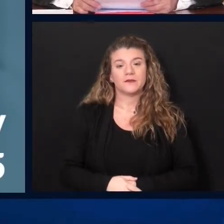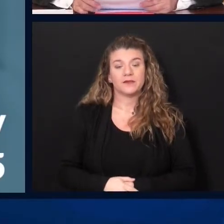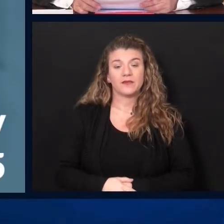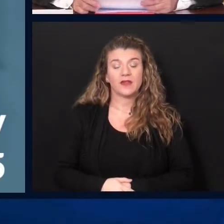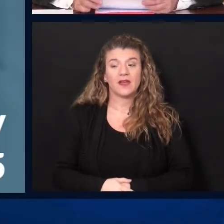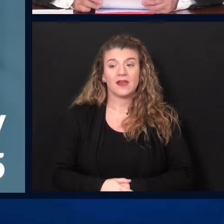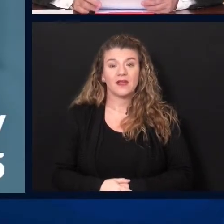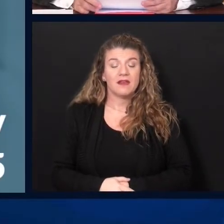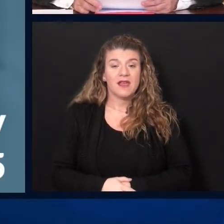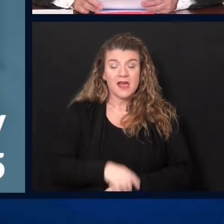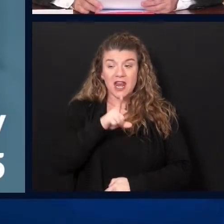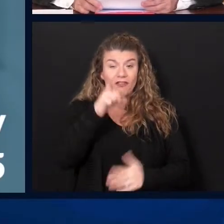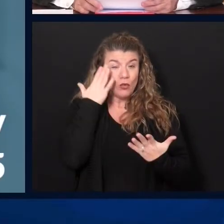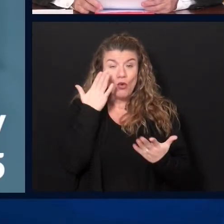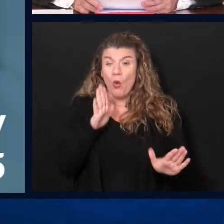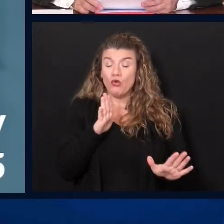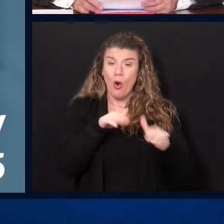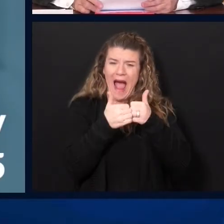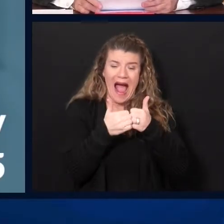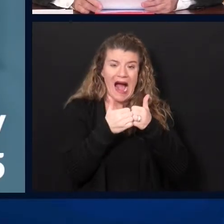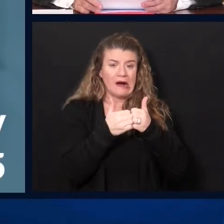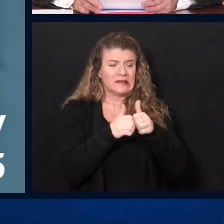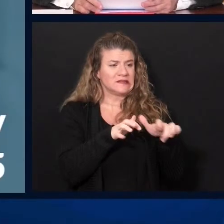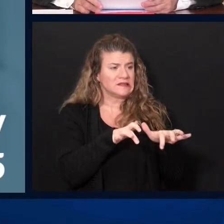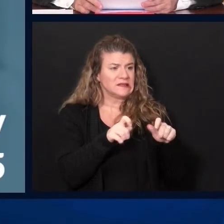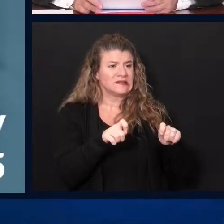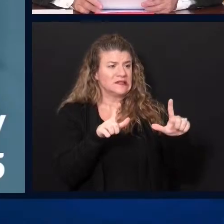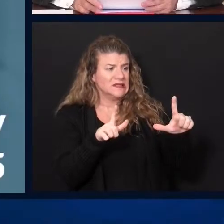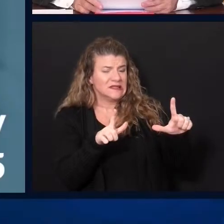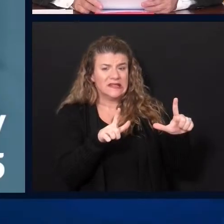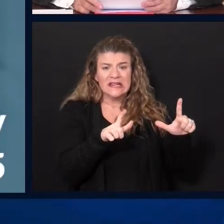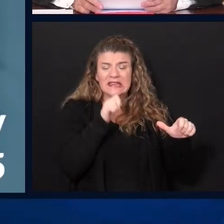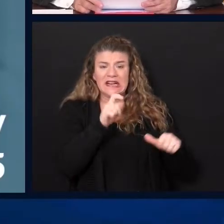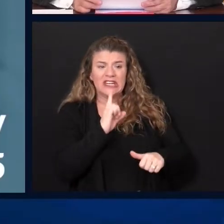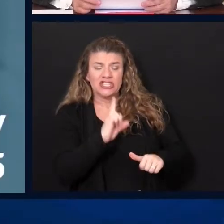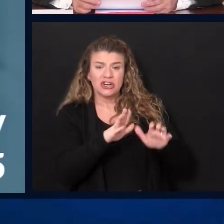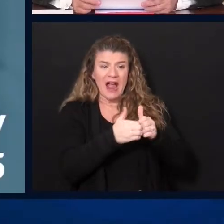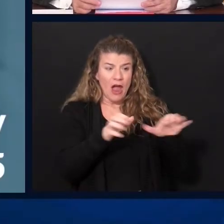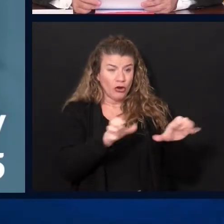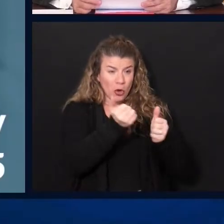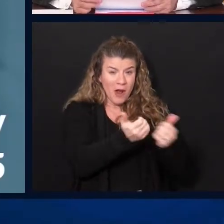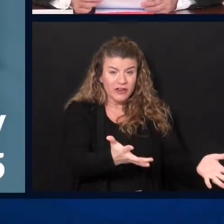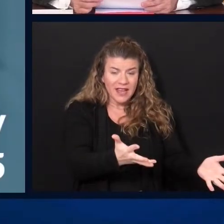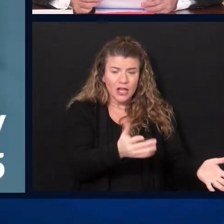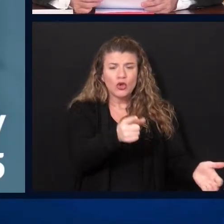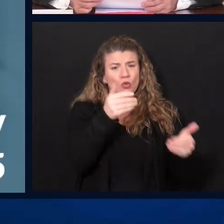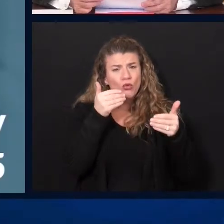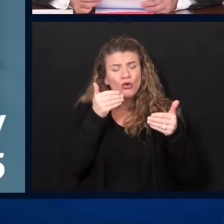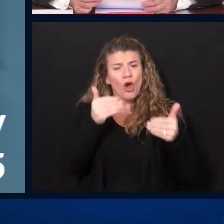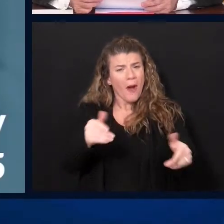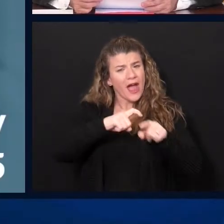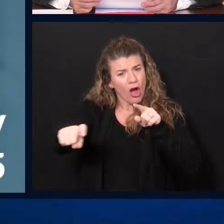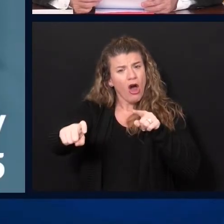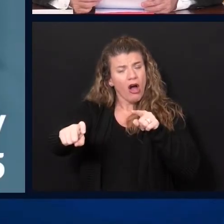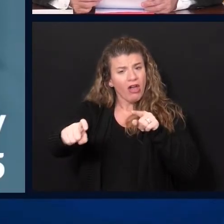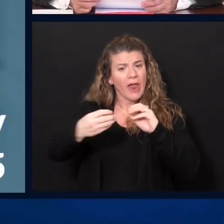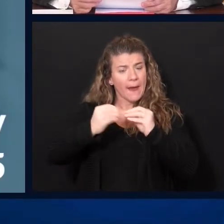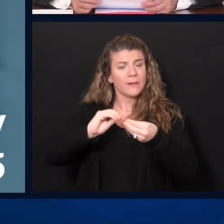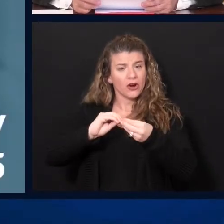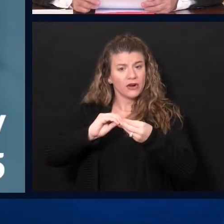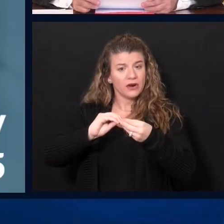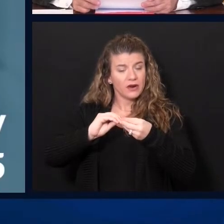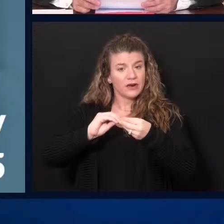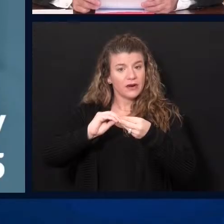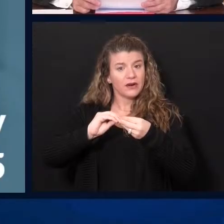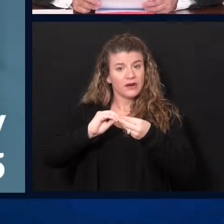you don't know how to go online and do the work and everything to get pre-registered, just still call us.